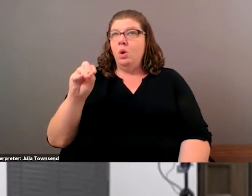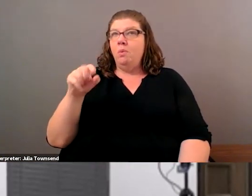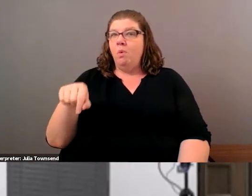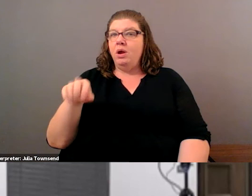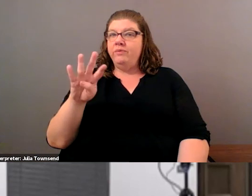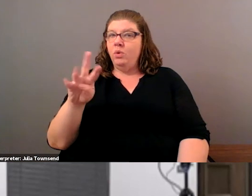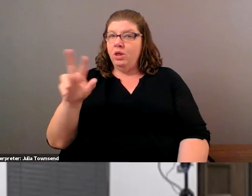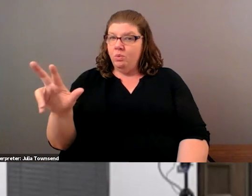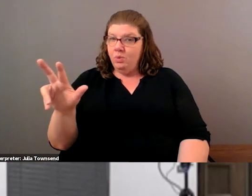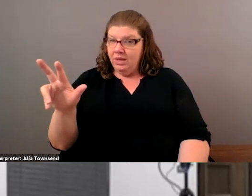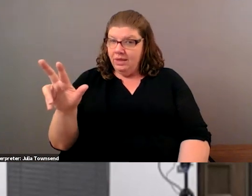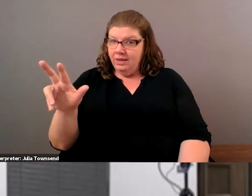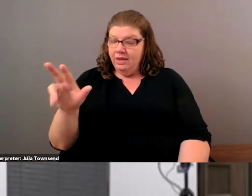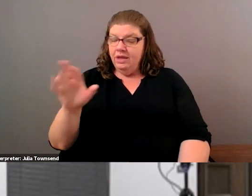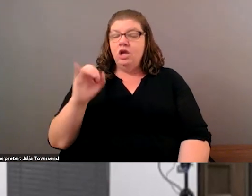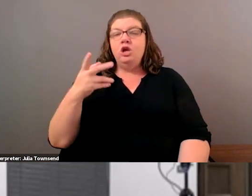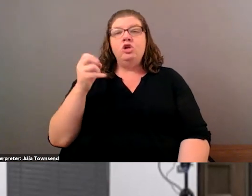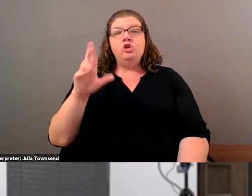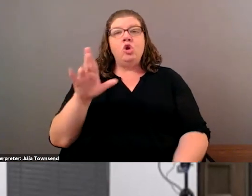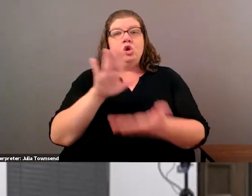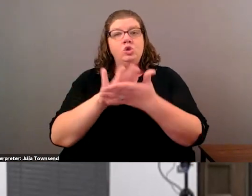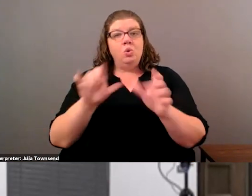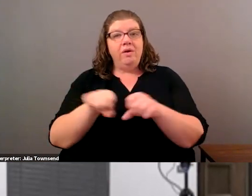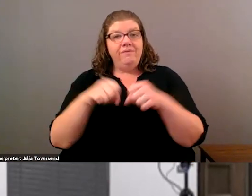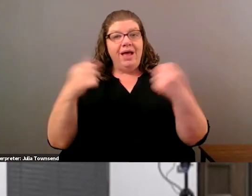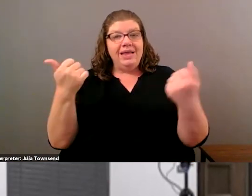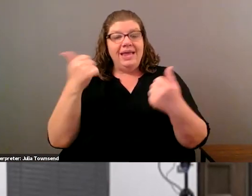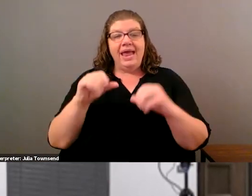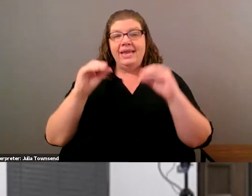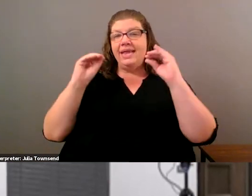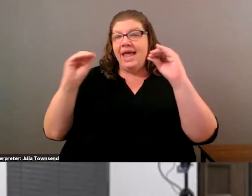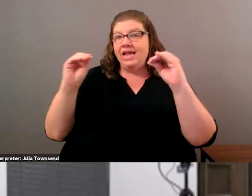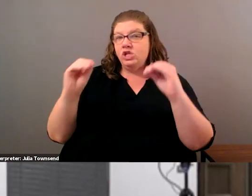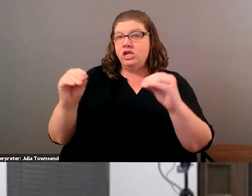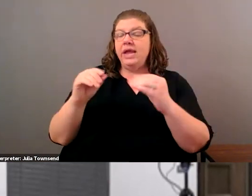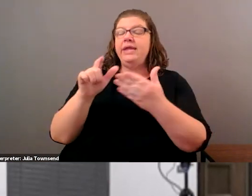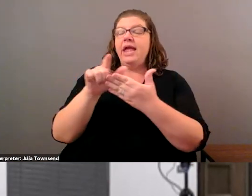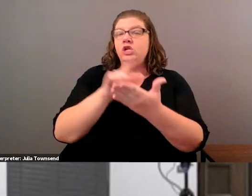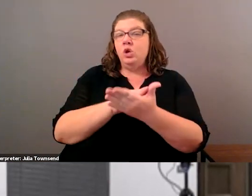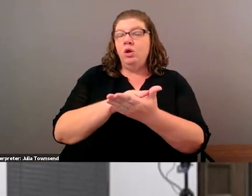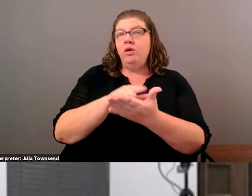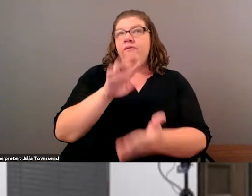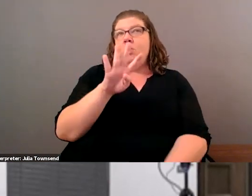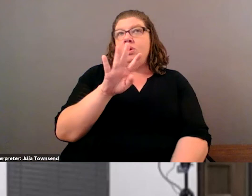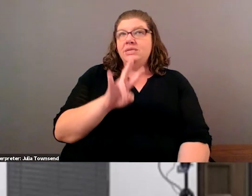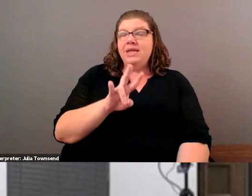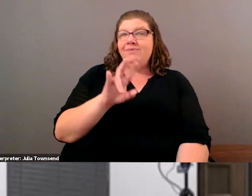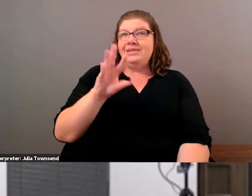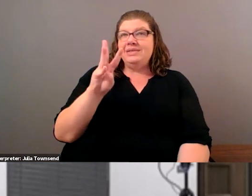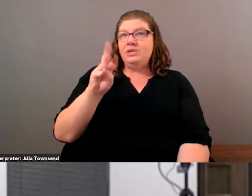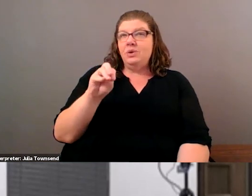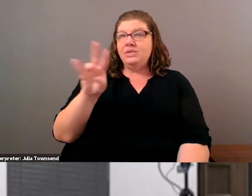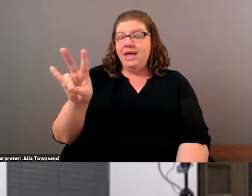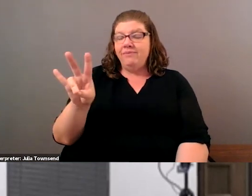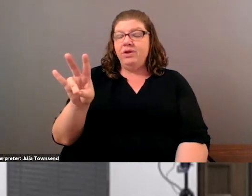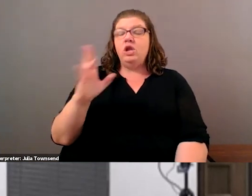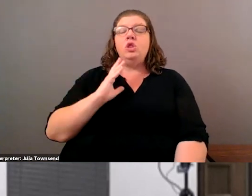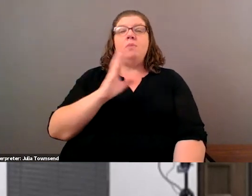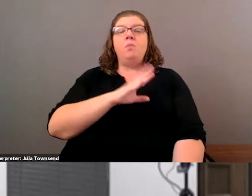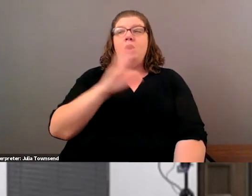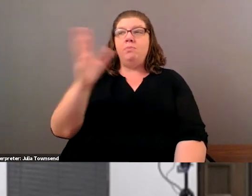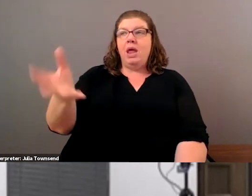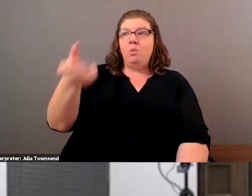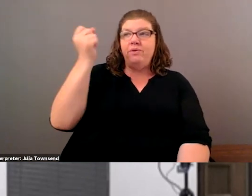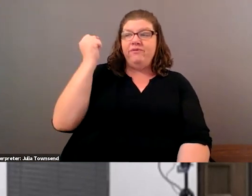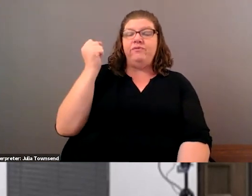0420.43, if a charter school violates any Ed Code 47607, the board may revoke a charter in the